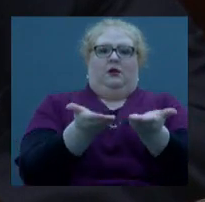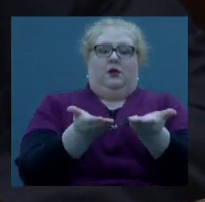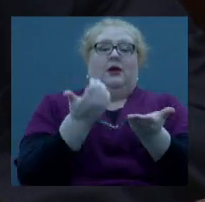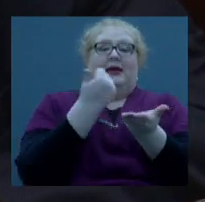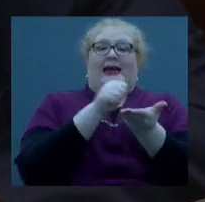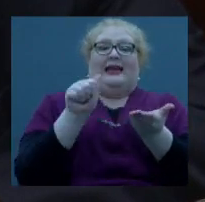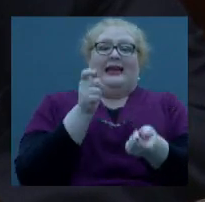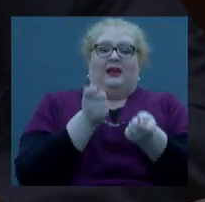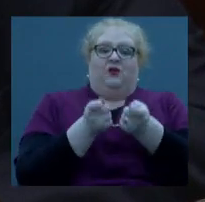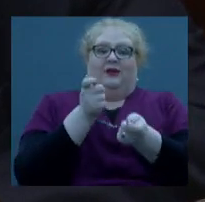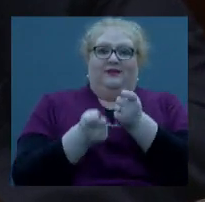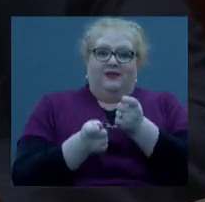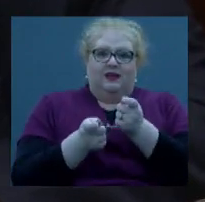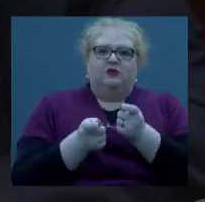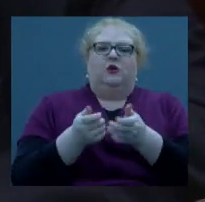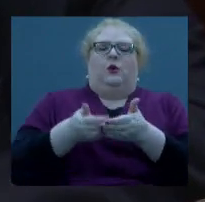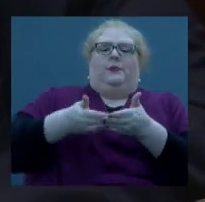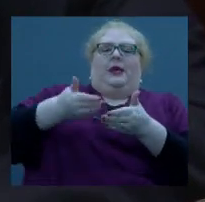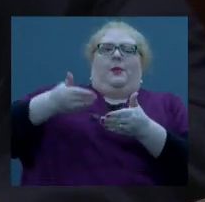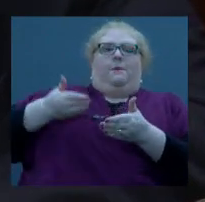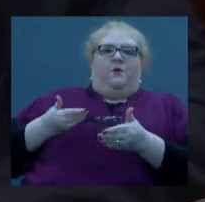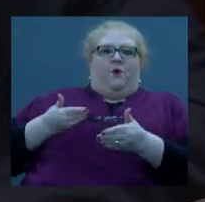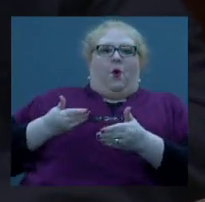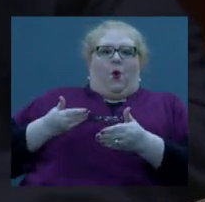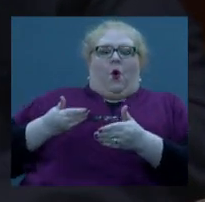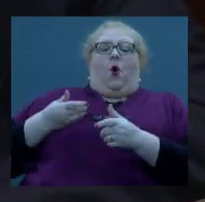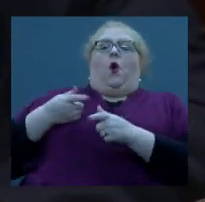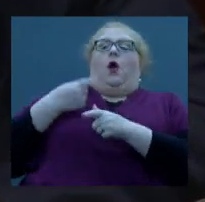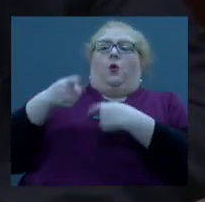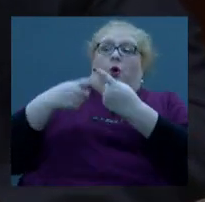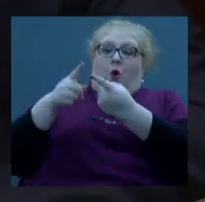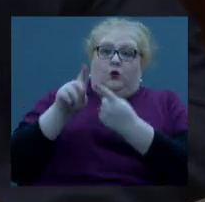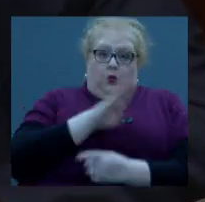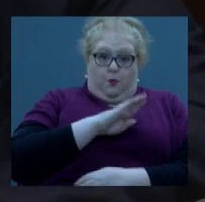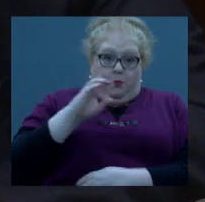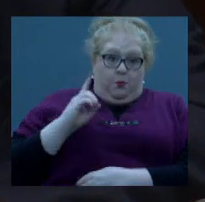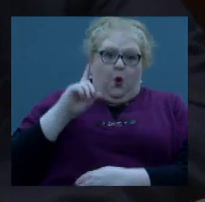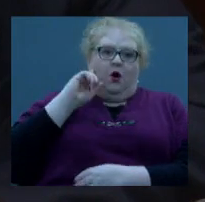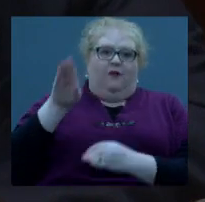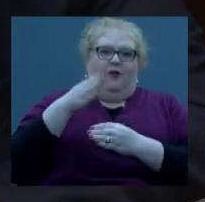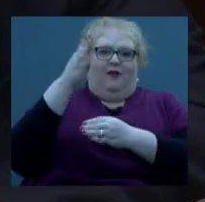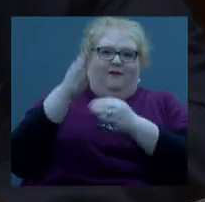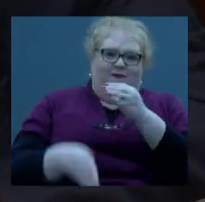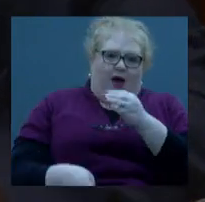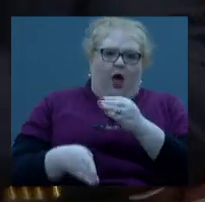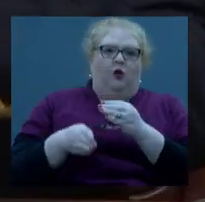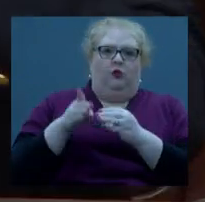come before the process through, and it will go to the board, for the final say.